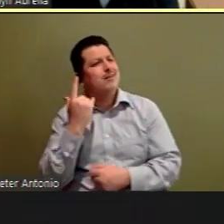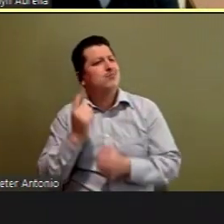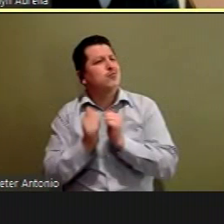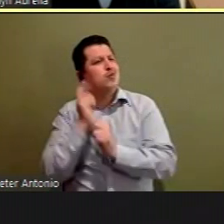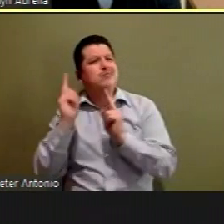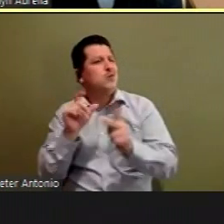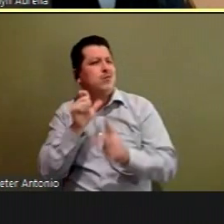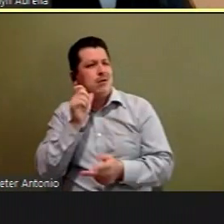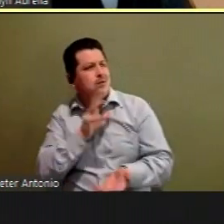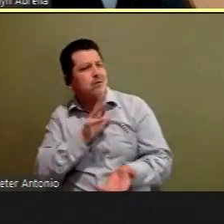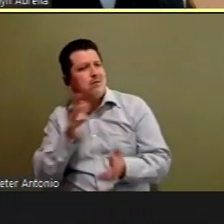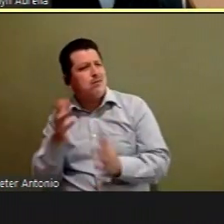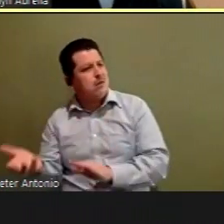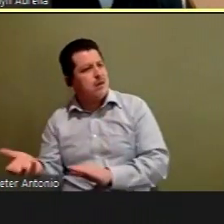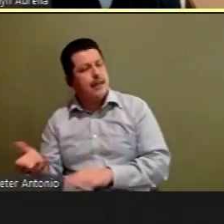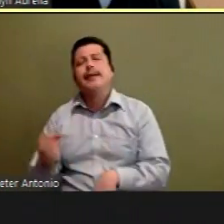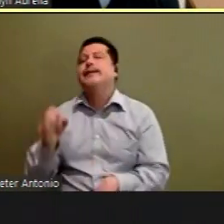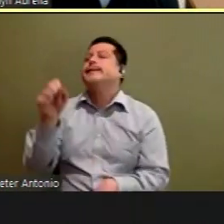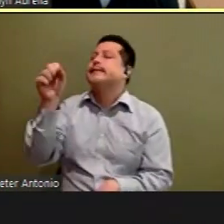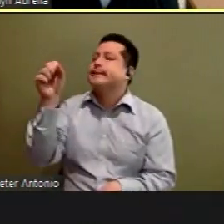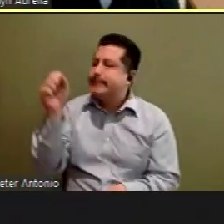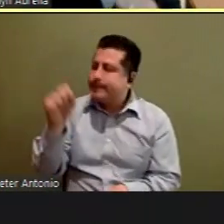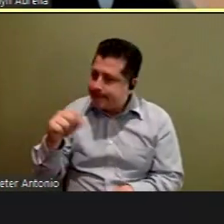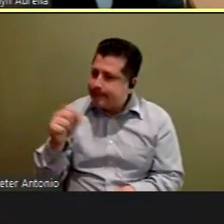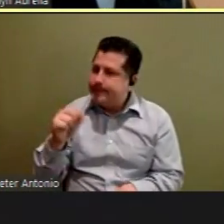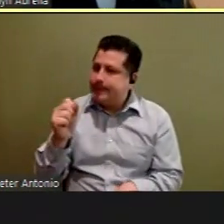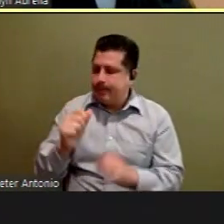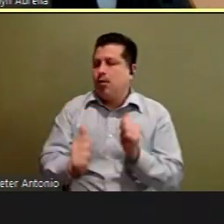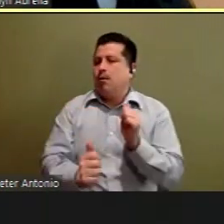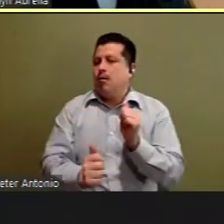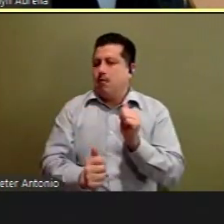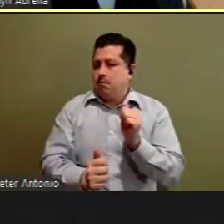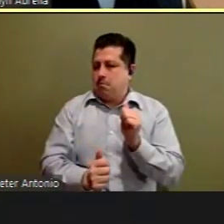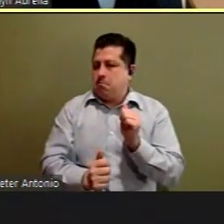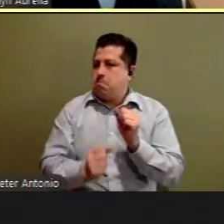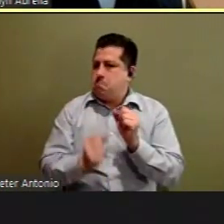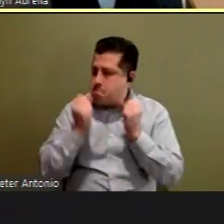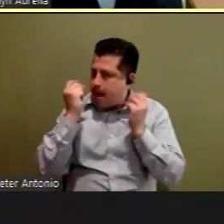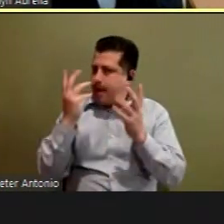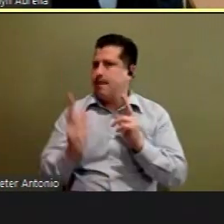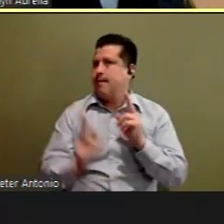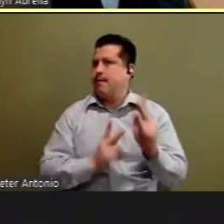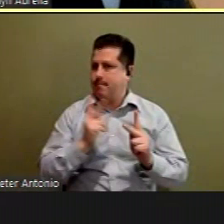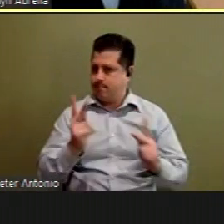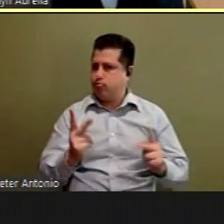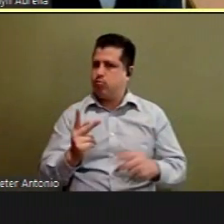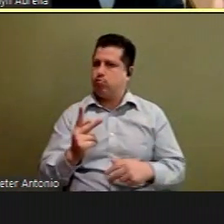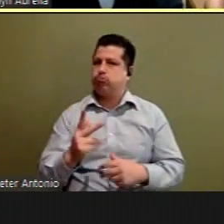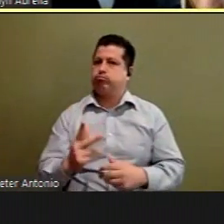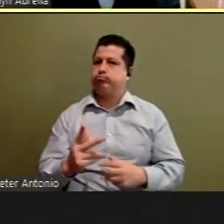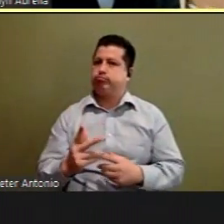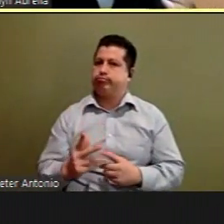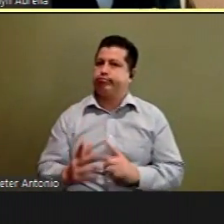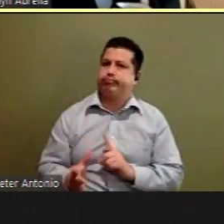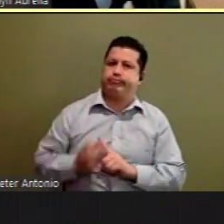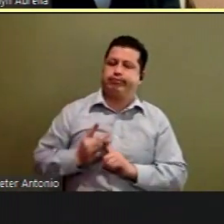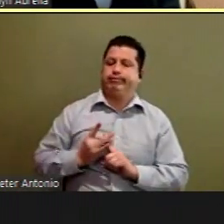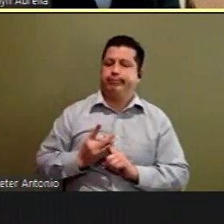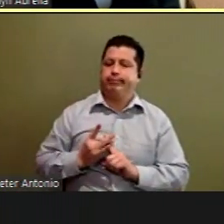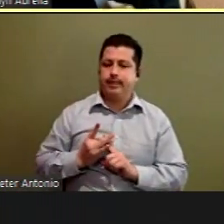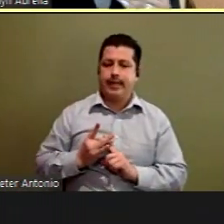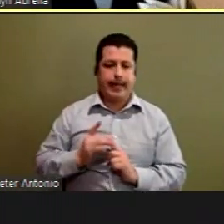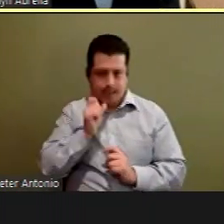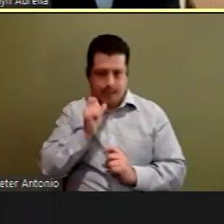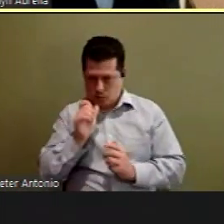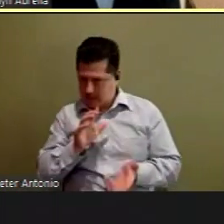Yes, it's true that a lot of people get COVID and survive, but as I mentioned, it can have very long-term